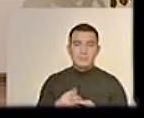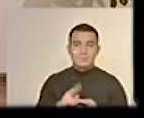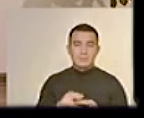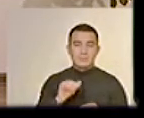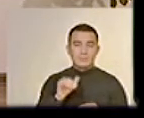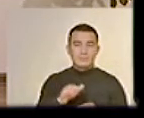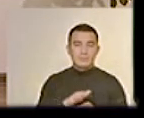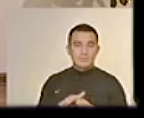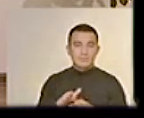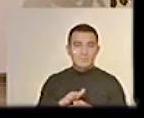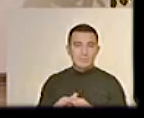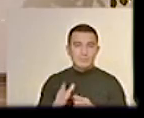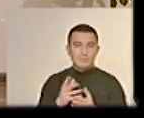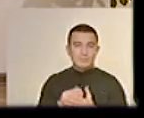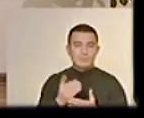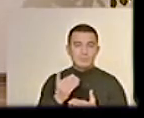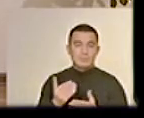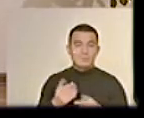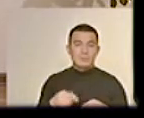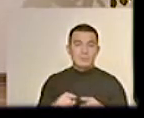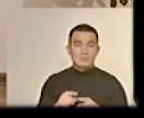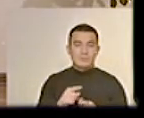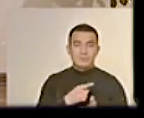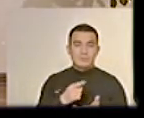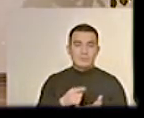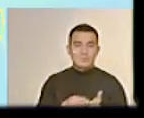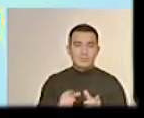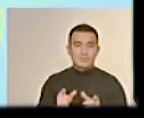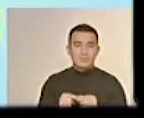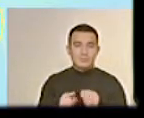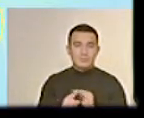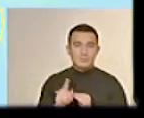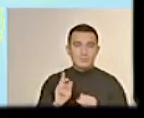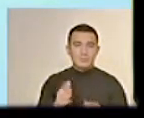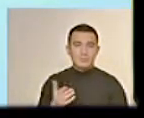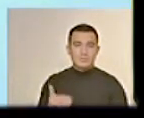topshiriqlarni dastlab quyidagi savol bilan boshlaymiz.